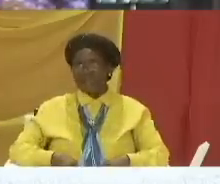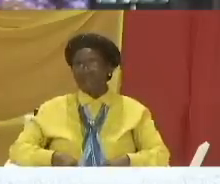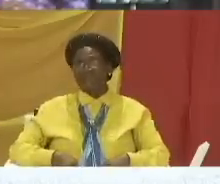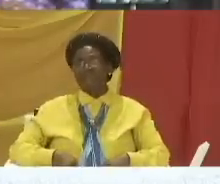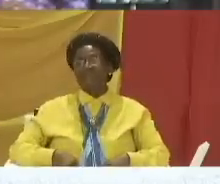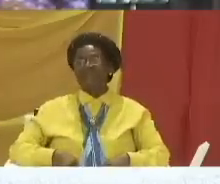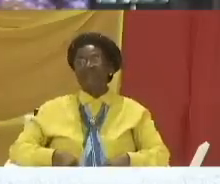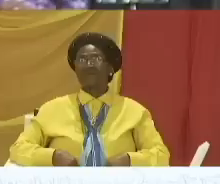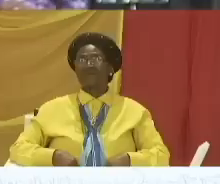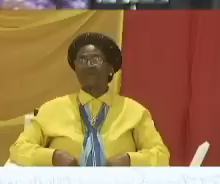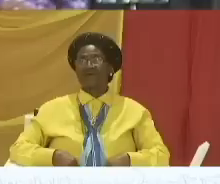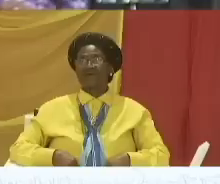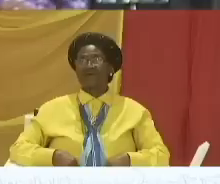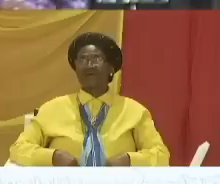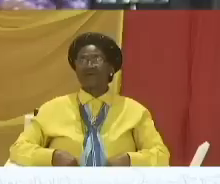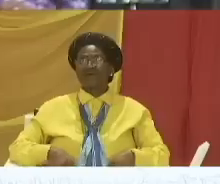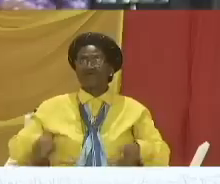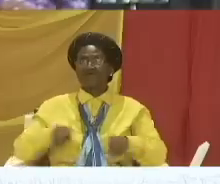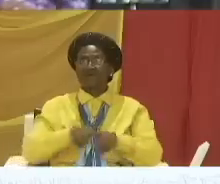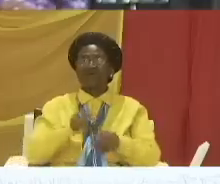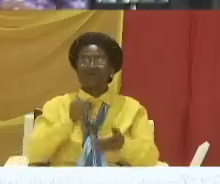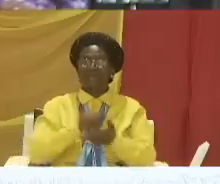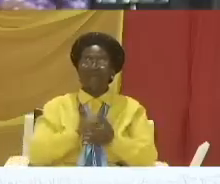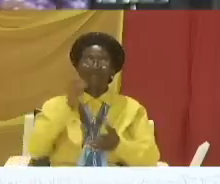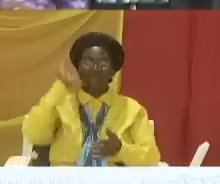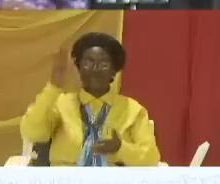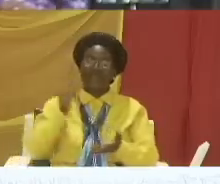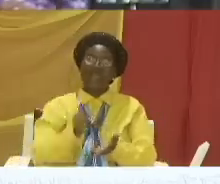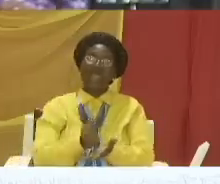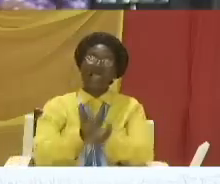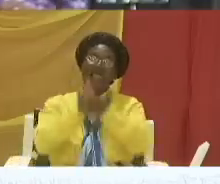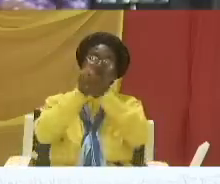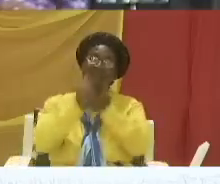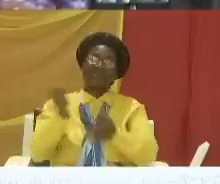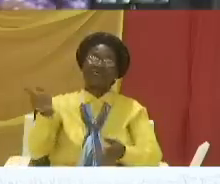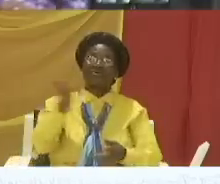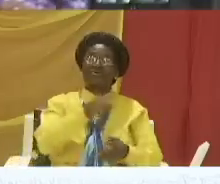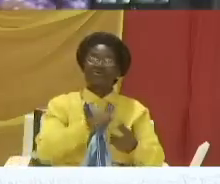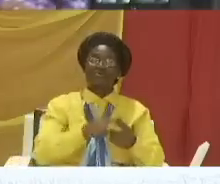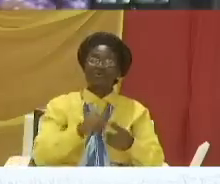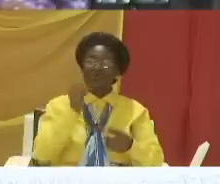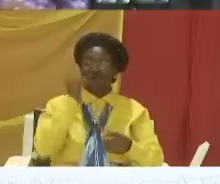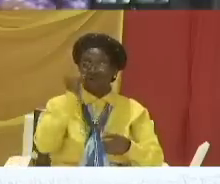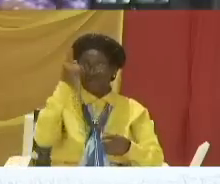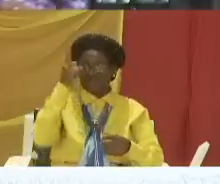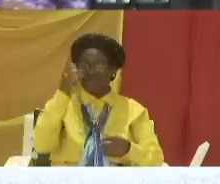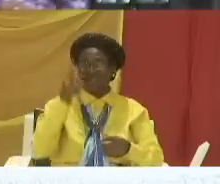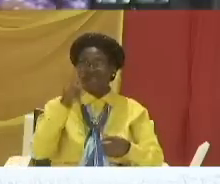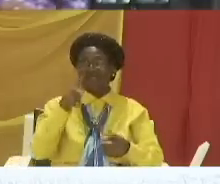So that will help you to understand Psalm 107.